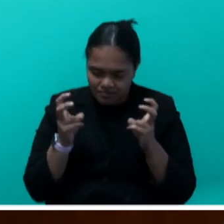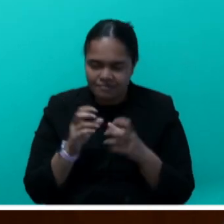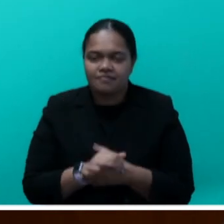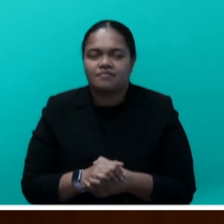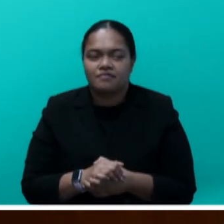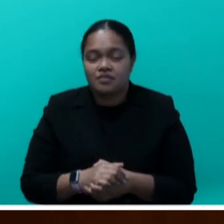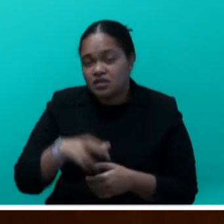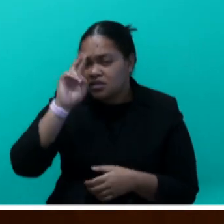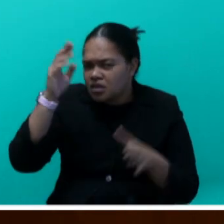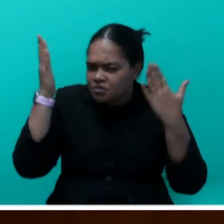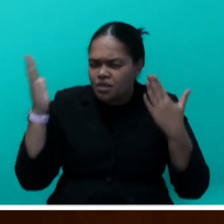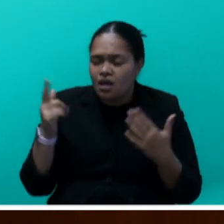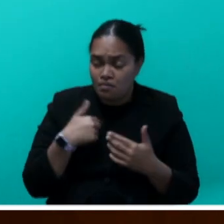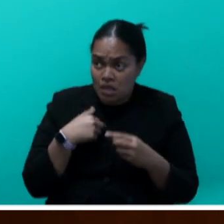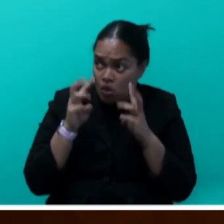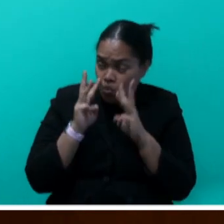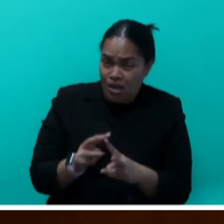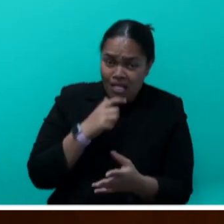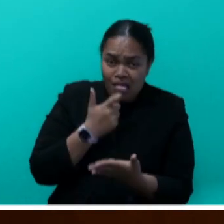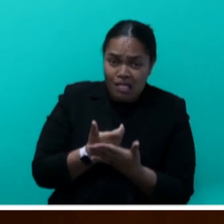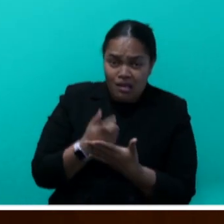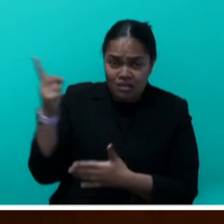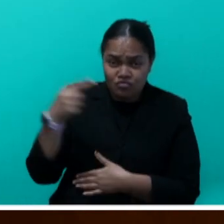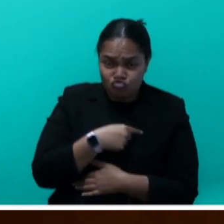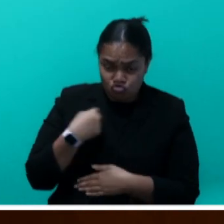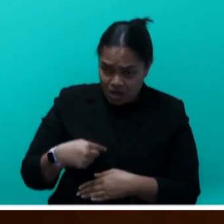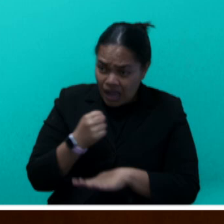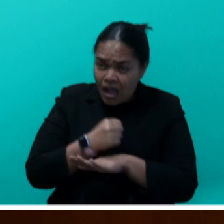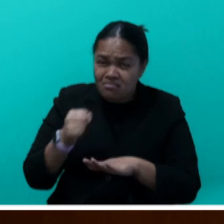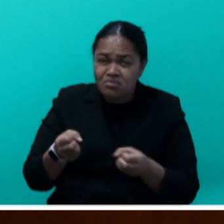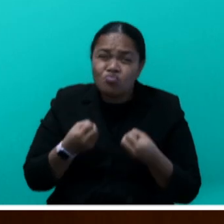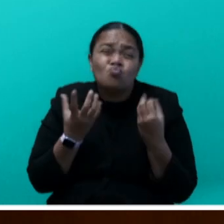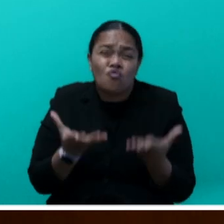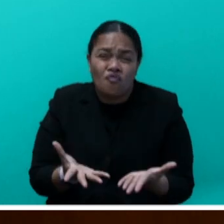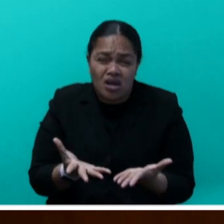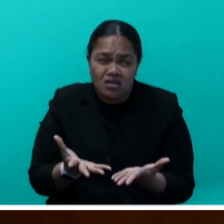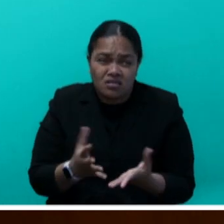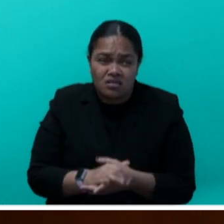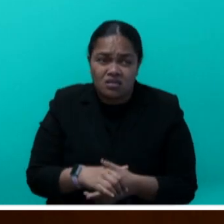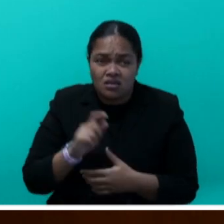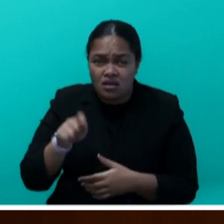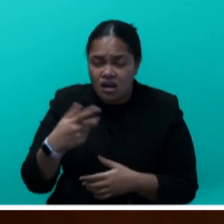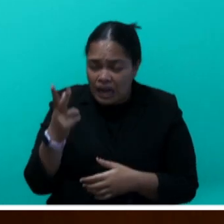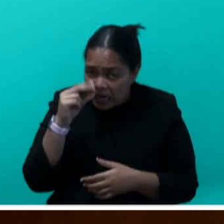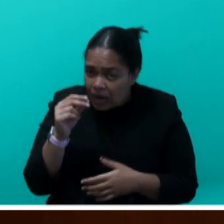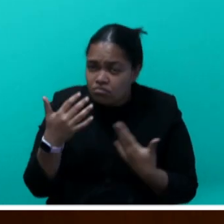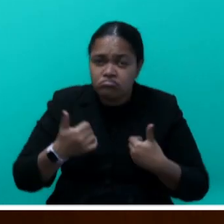Mr. Speaker, sir, what we witnessed in China is that the government provided the necessary enabling